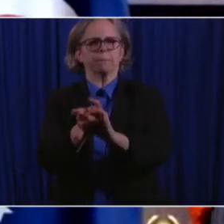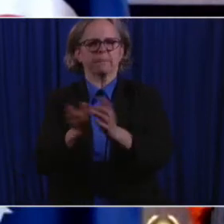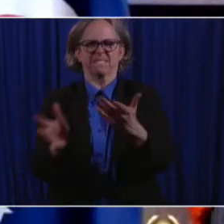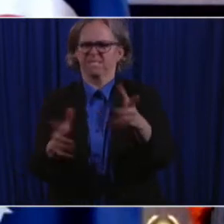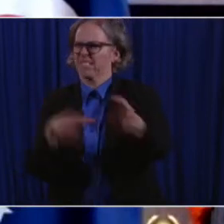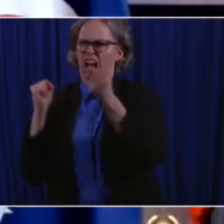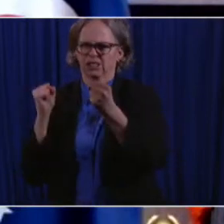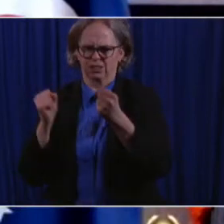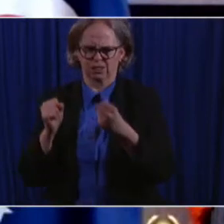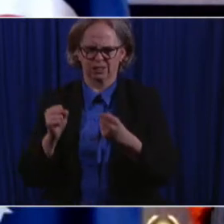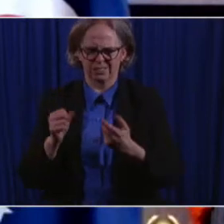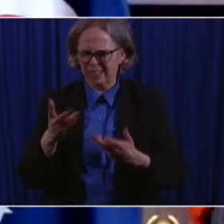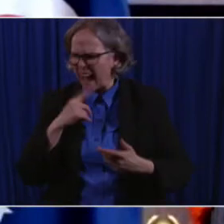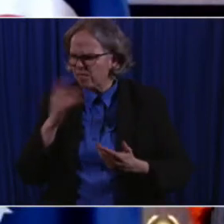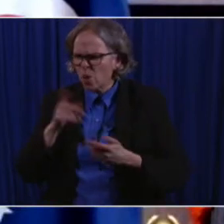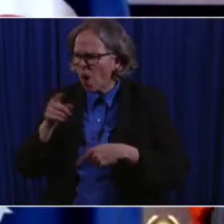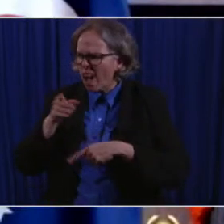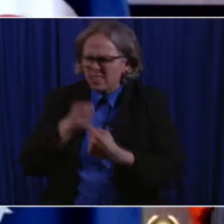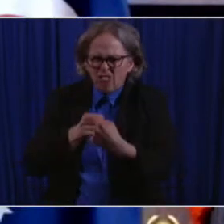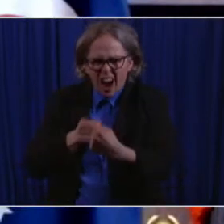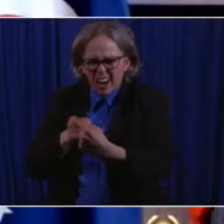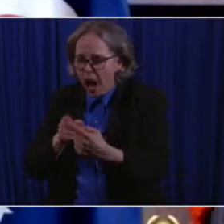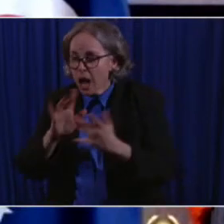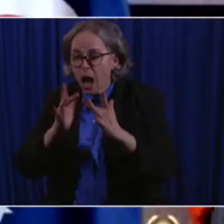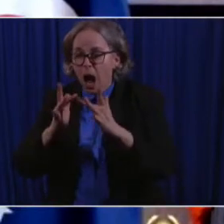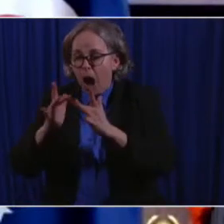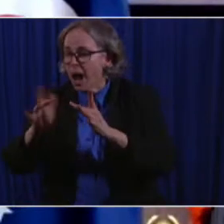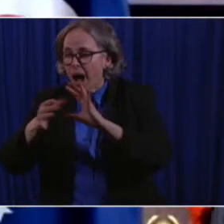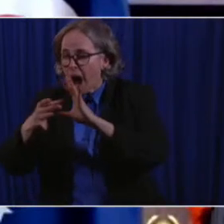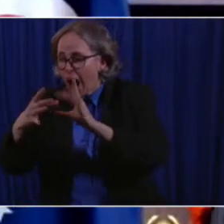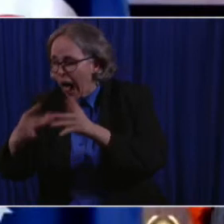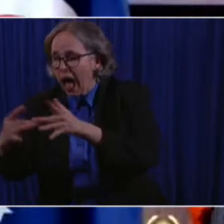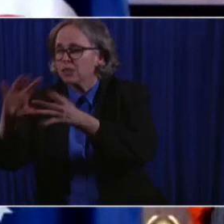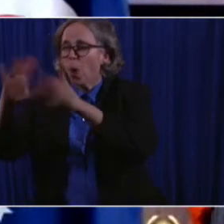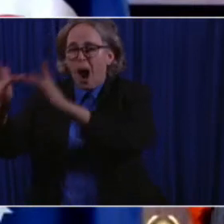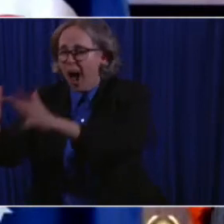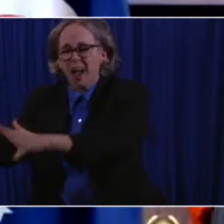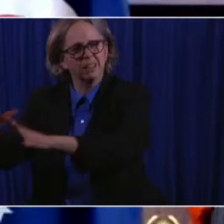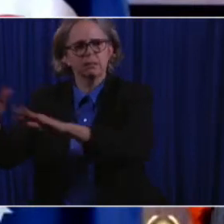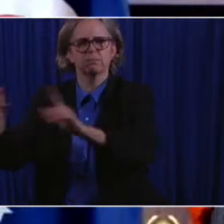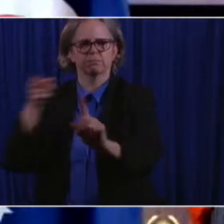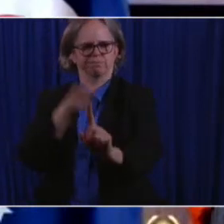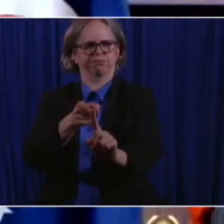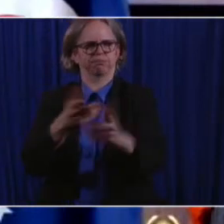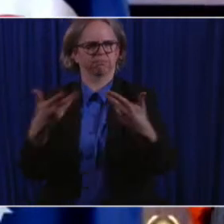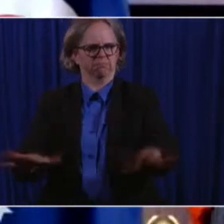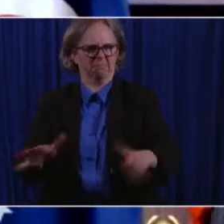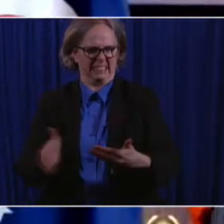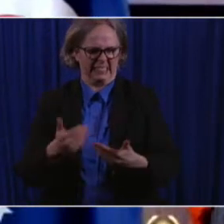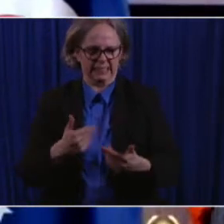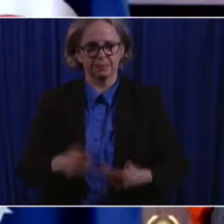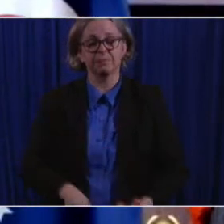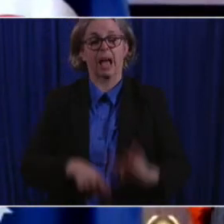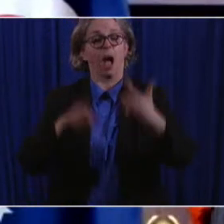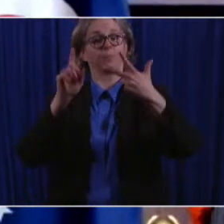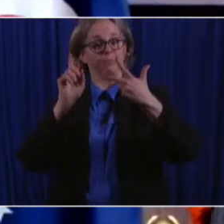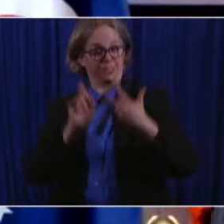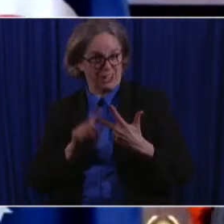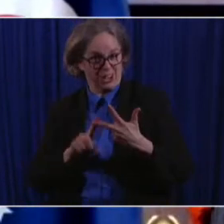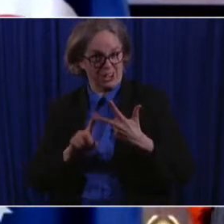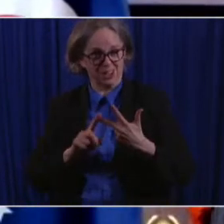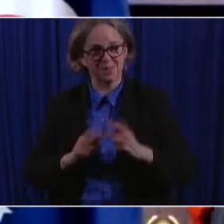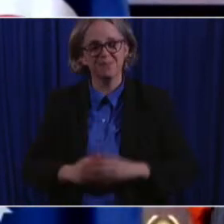and use the outside search mode to do that. Additionally, you could have your